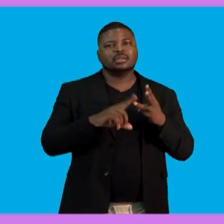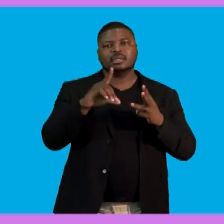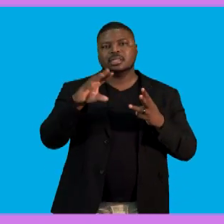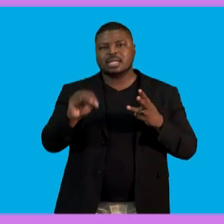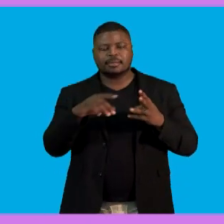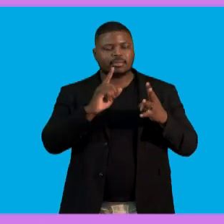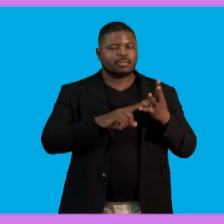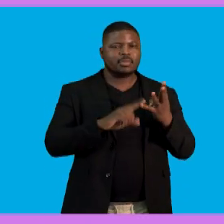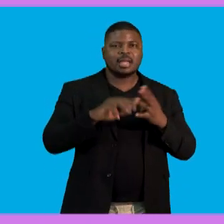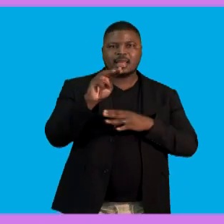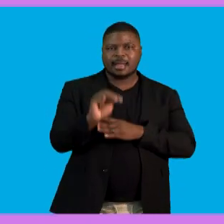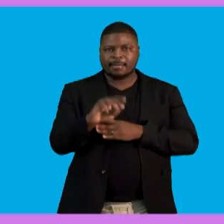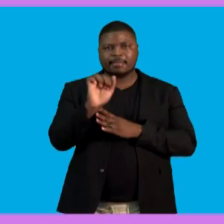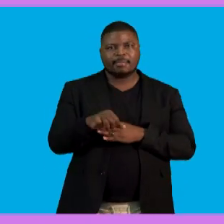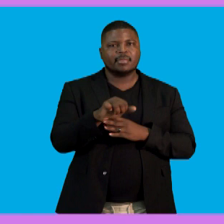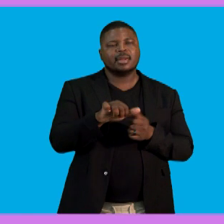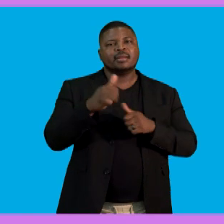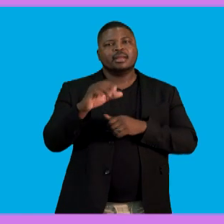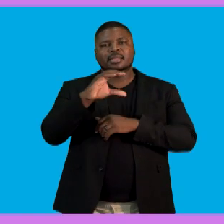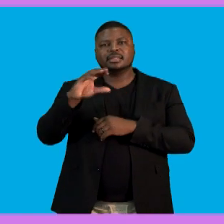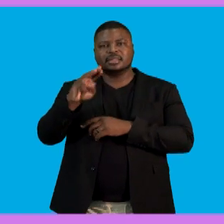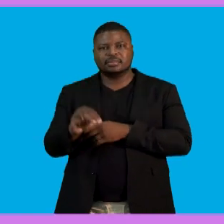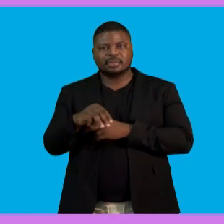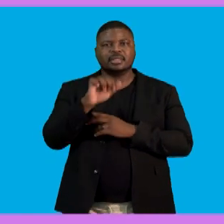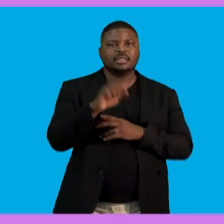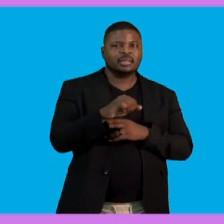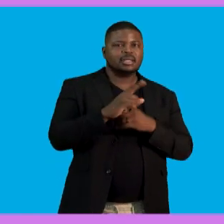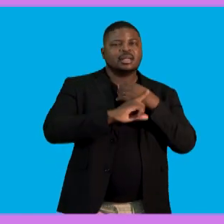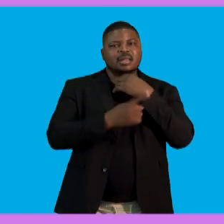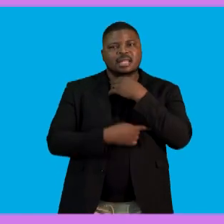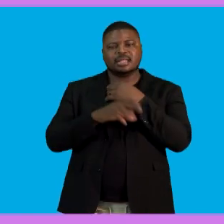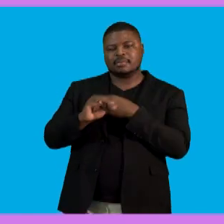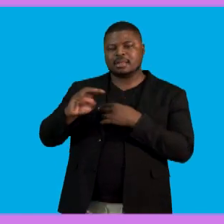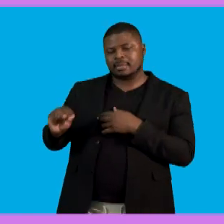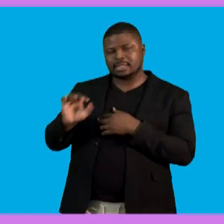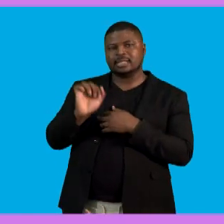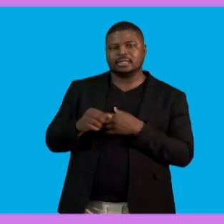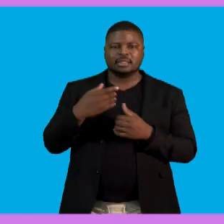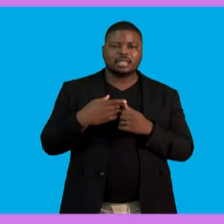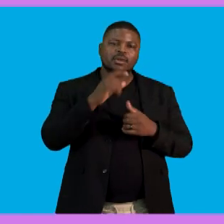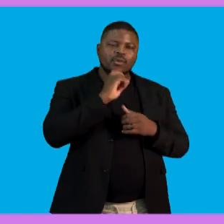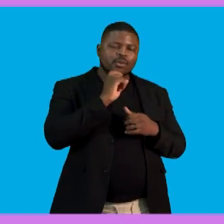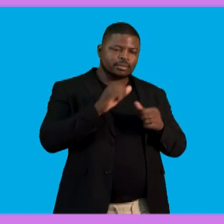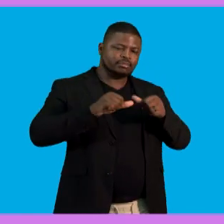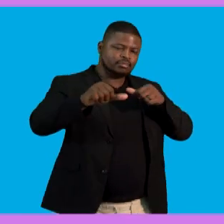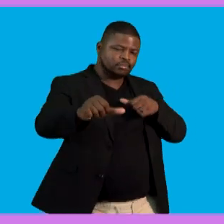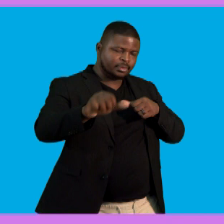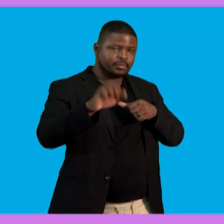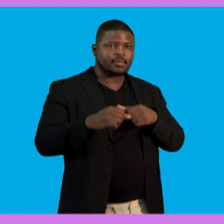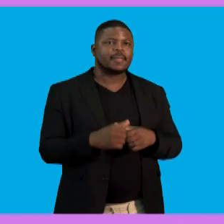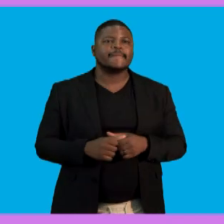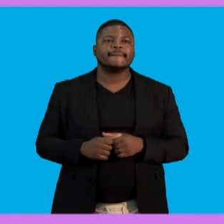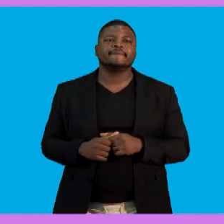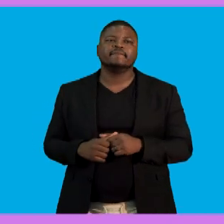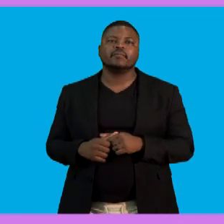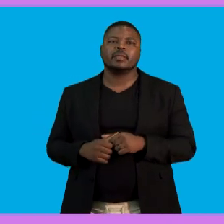3, meters, 4, decimeters, 5, centimeters, 6, and millimeters, 7.